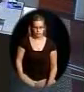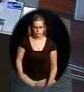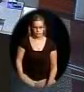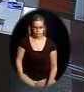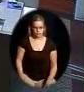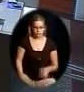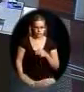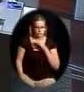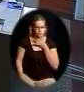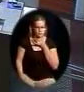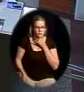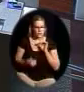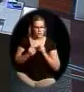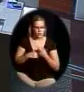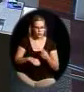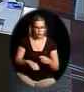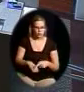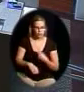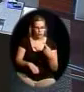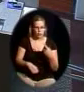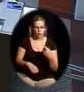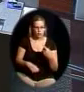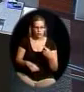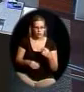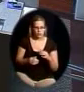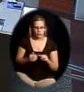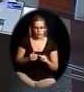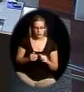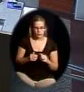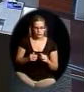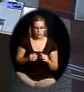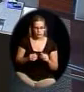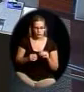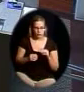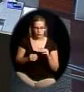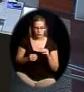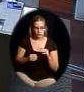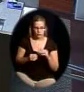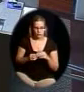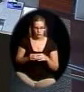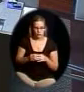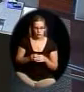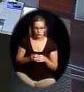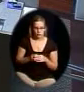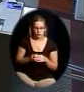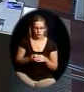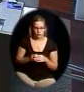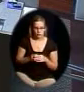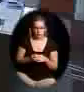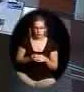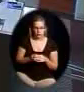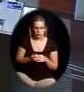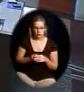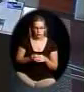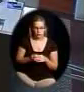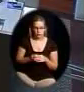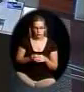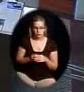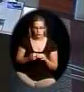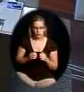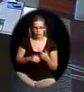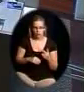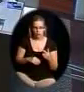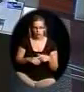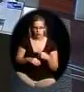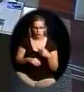Just out of curiosity, how long do we know if the reconstruction of the dam actually held? Are they liable for a certain